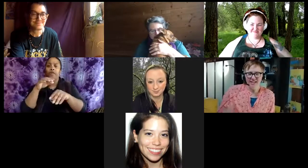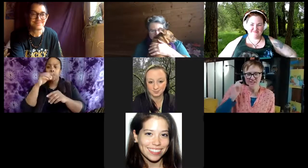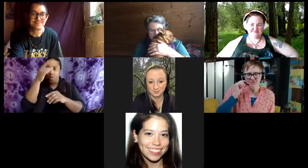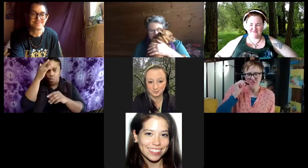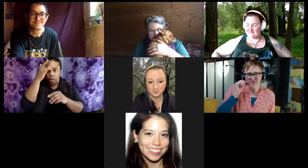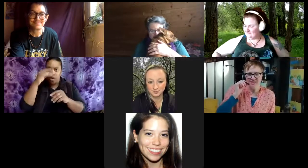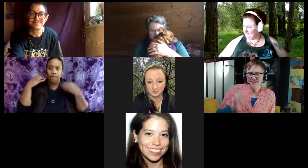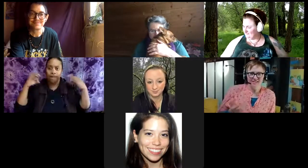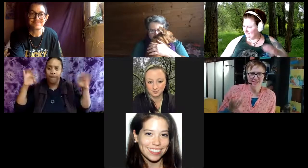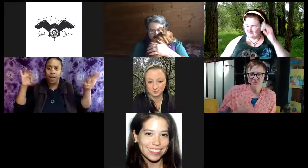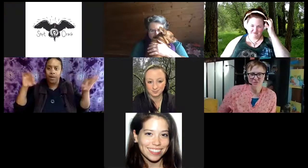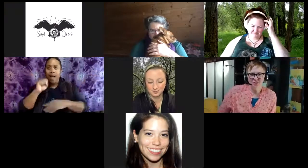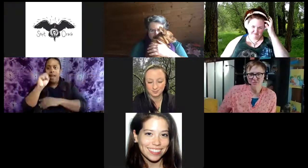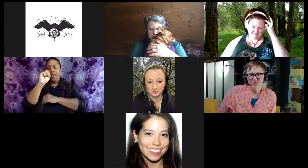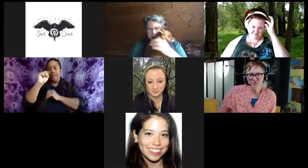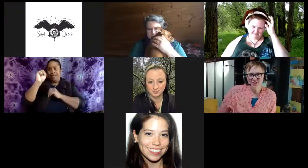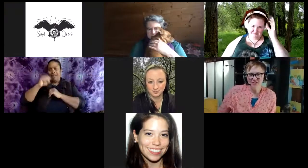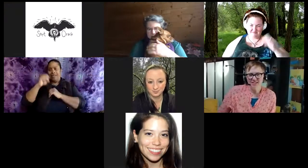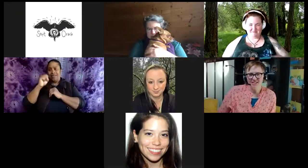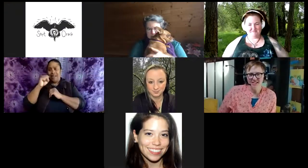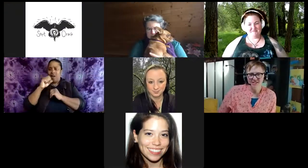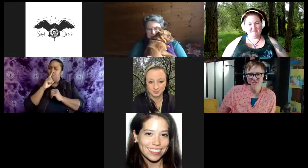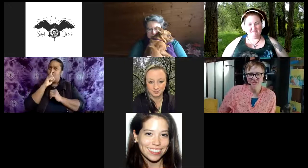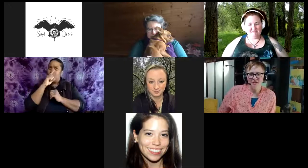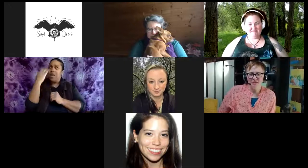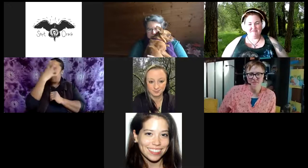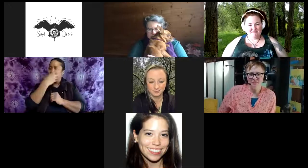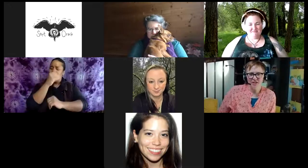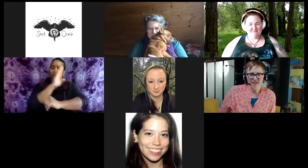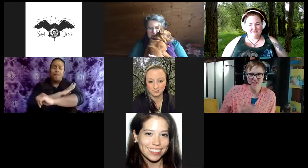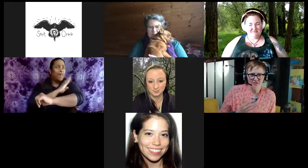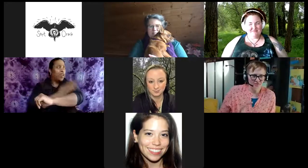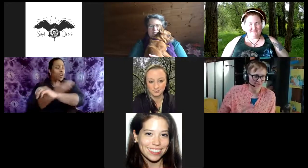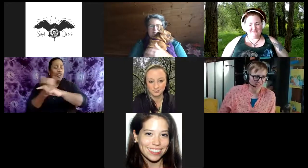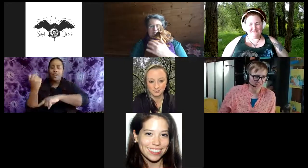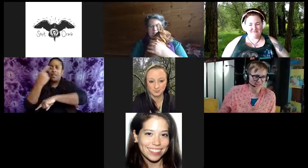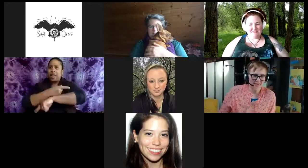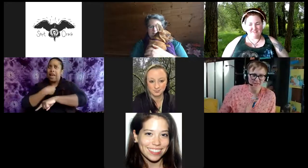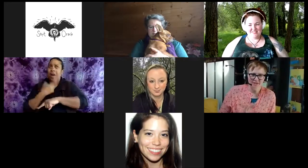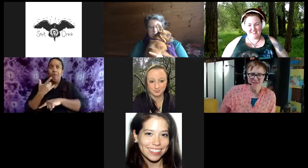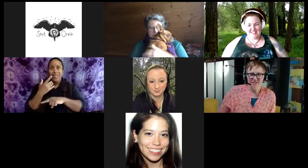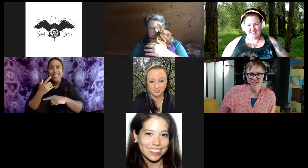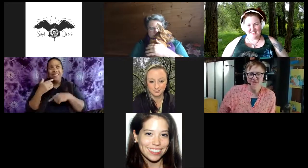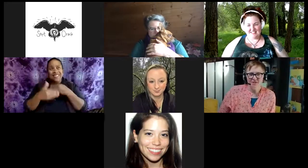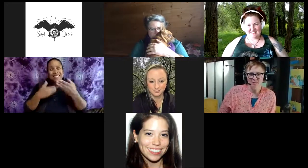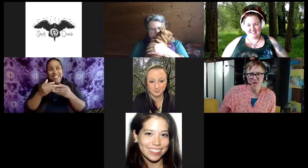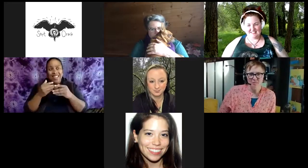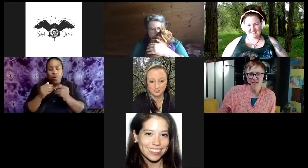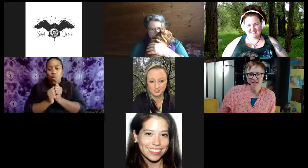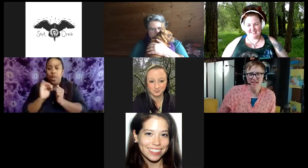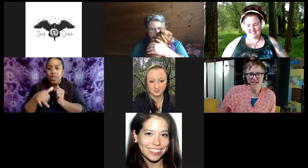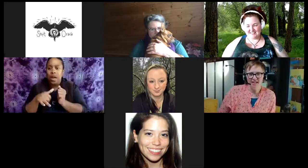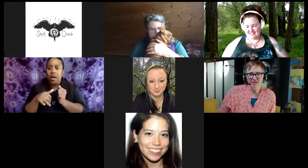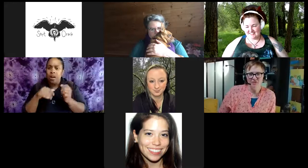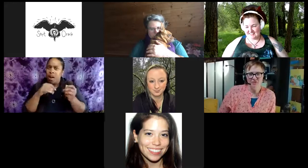Yeah, I just wanted to, this is really beautiful energy today. I just want to ride off of this this energy about